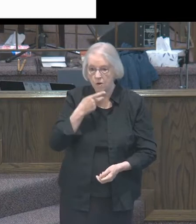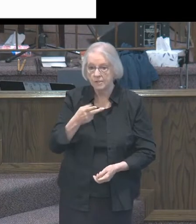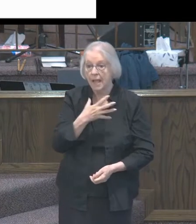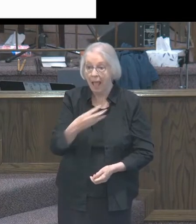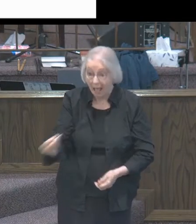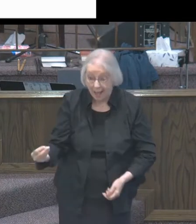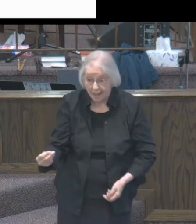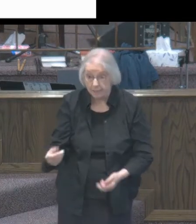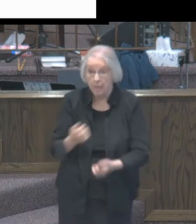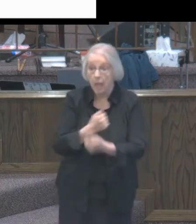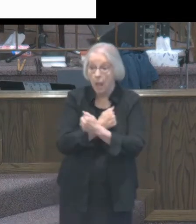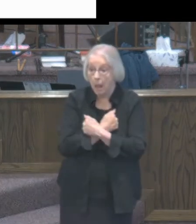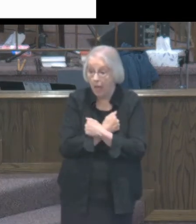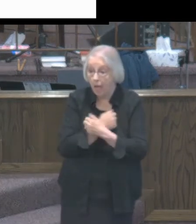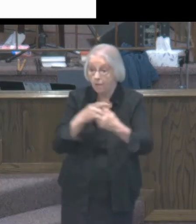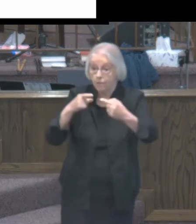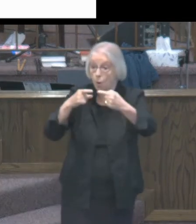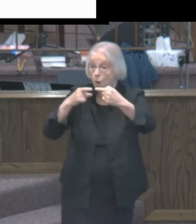Prayer, anxiety, and worry,